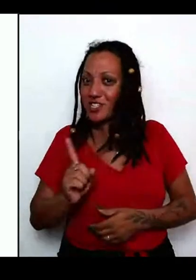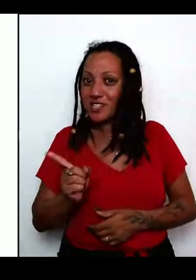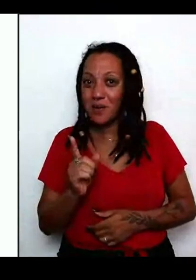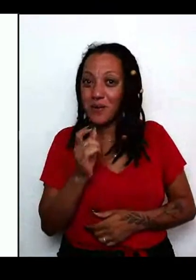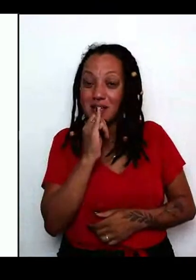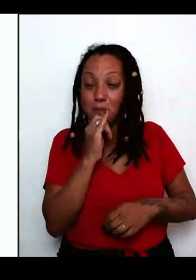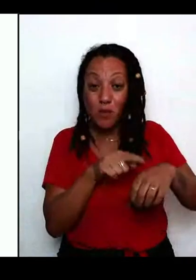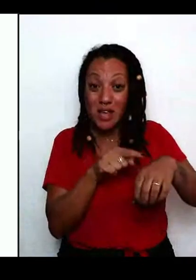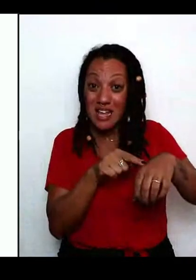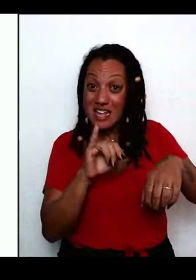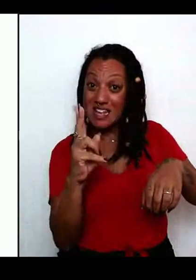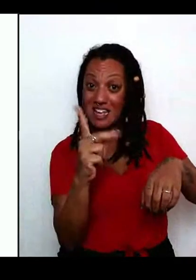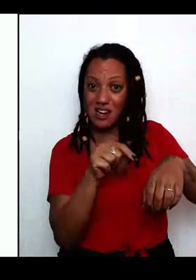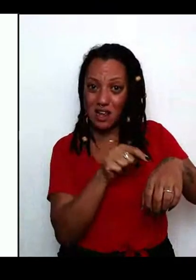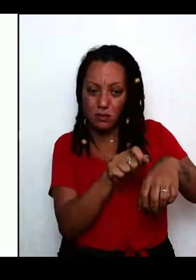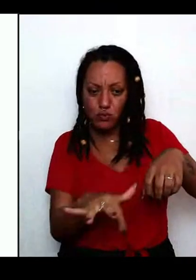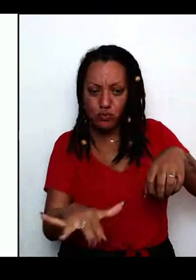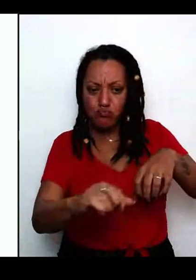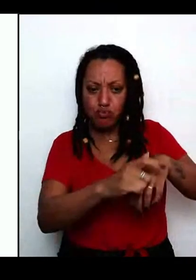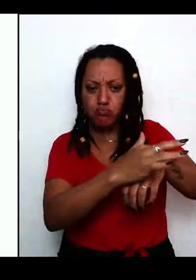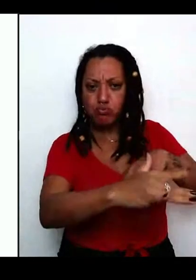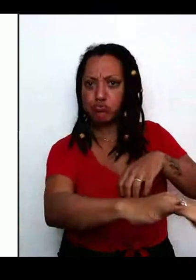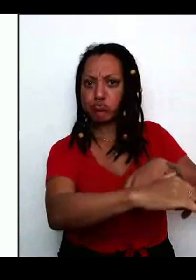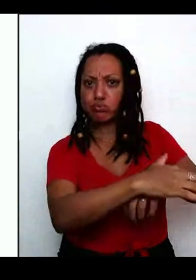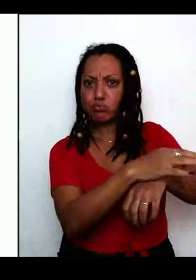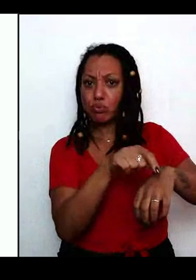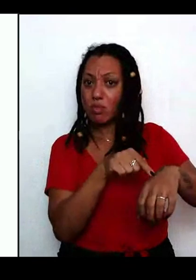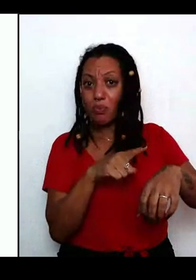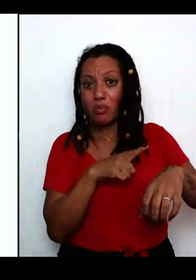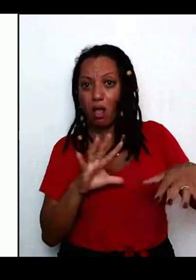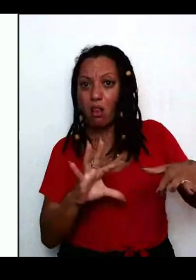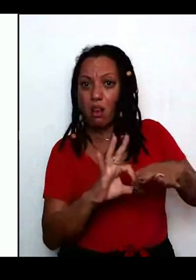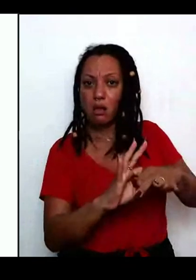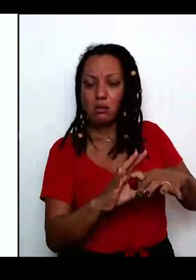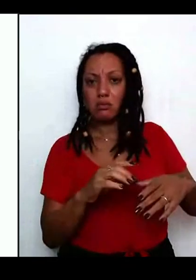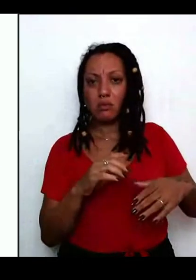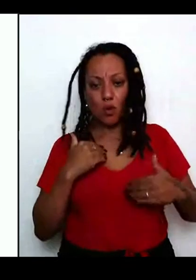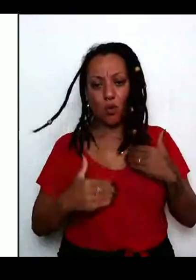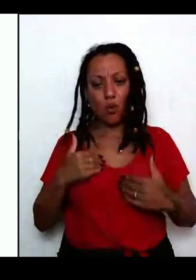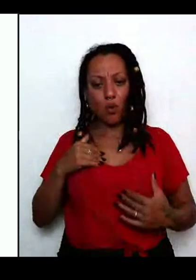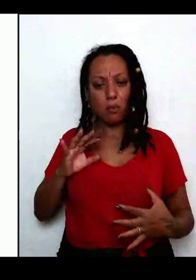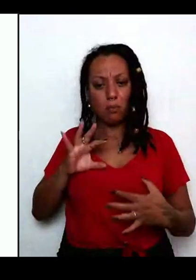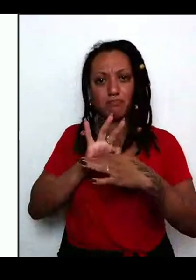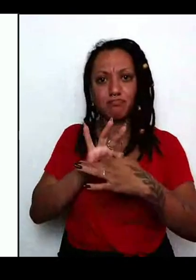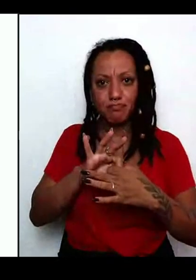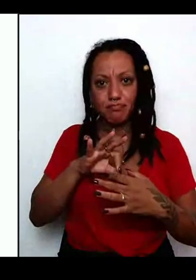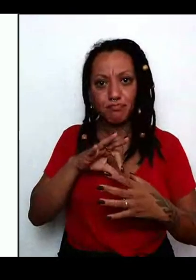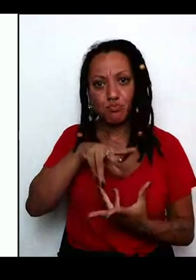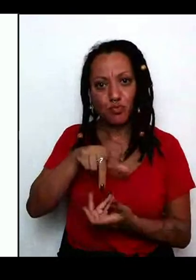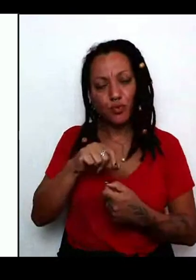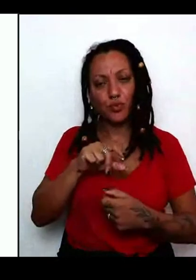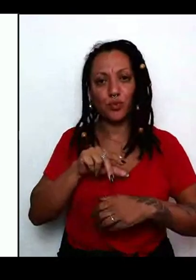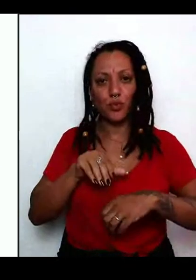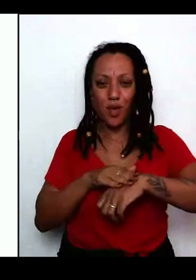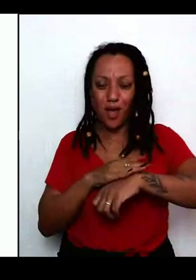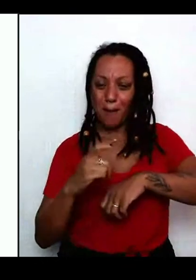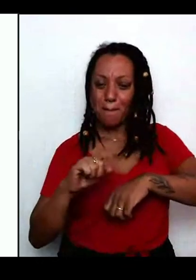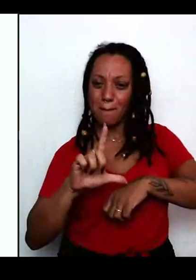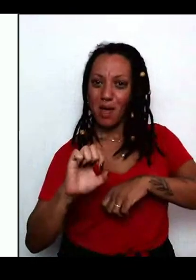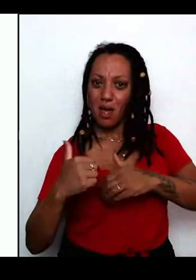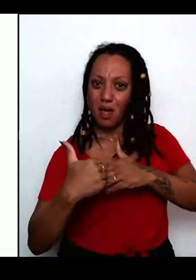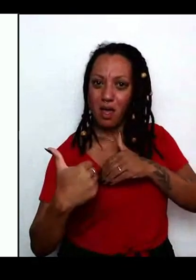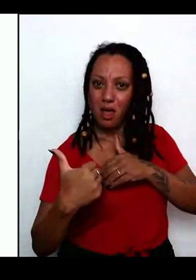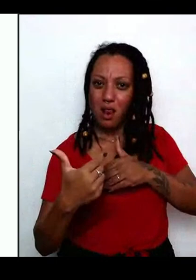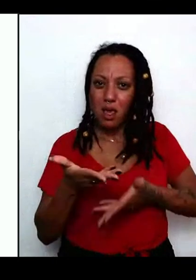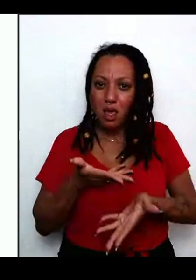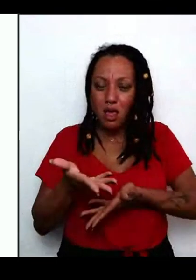humans and with the effects of mining that seep into other geographies and futures our fuzzy edges move against